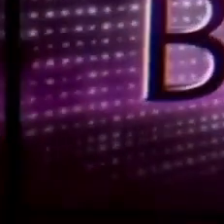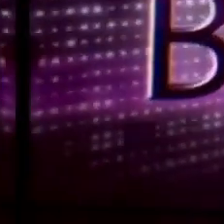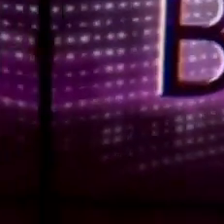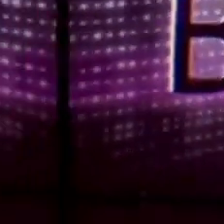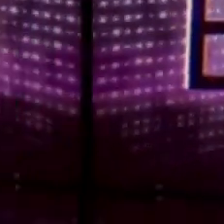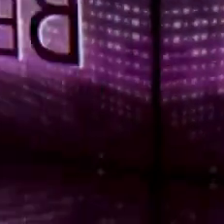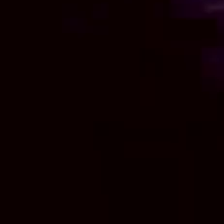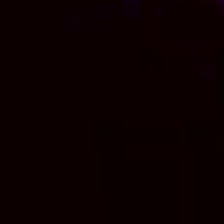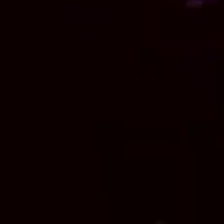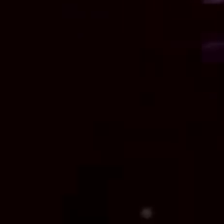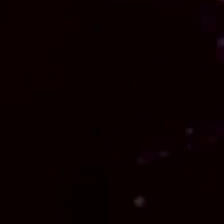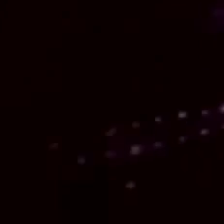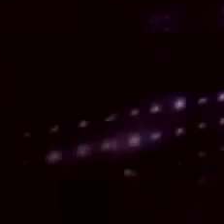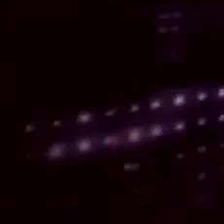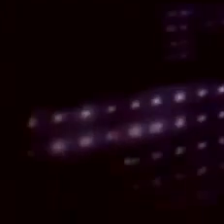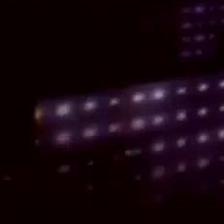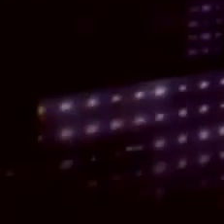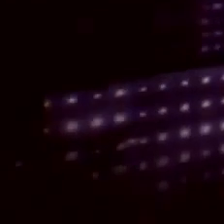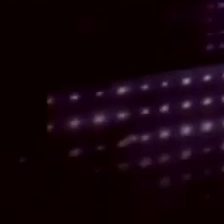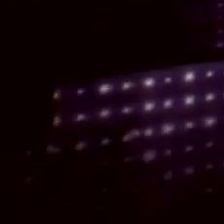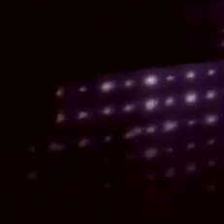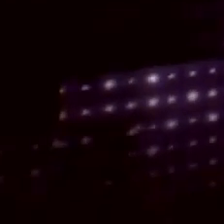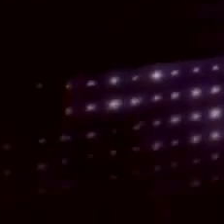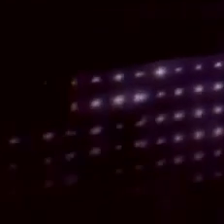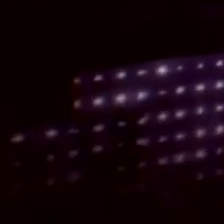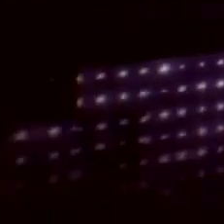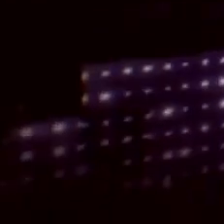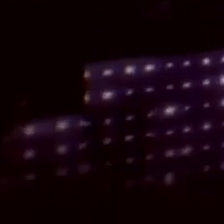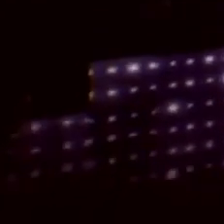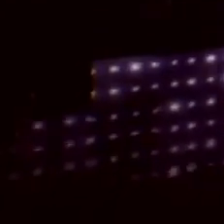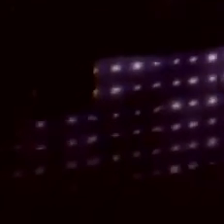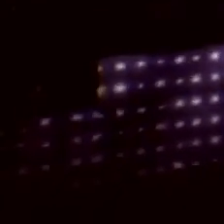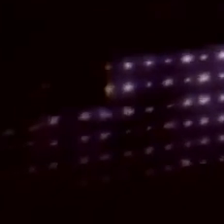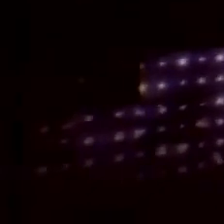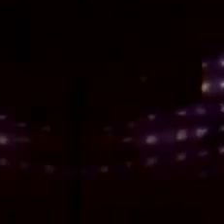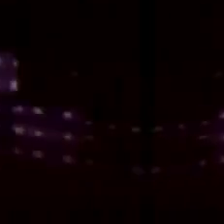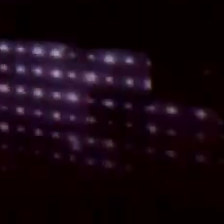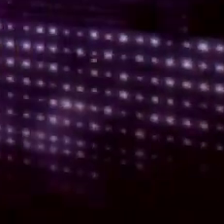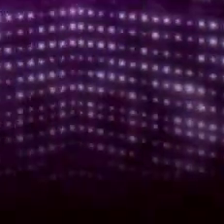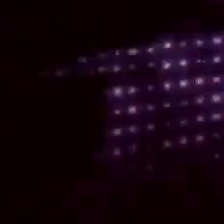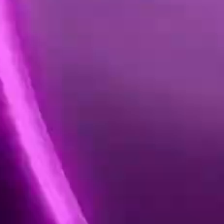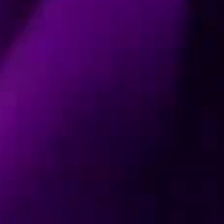friends. And join us here every Wednesday and Sunday. At St.